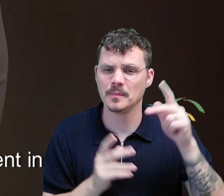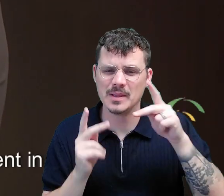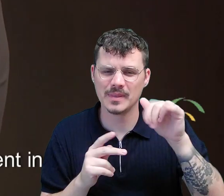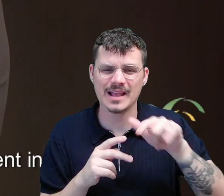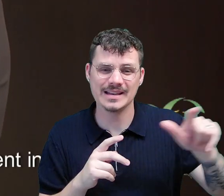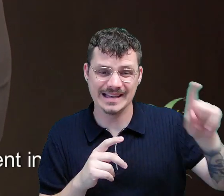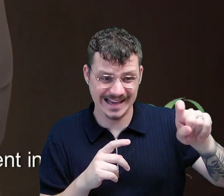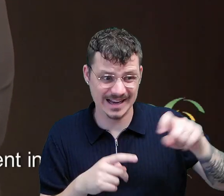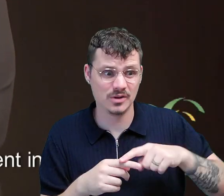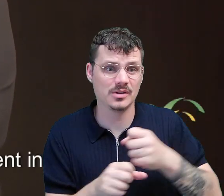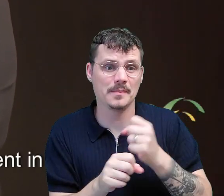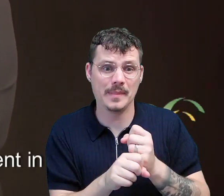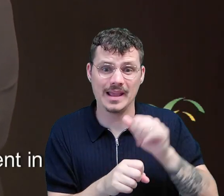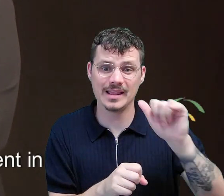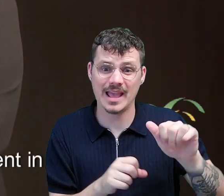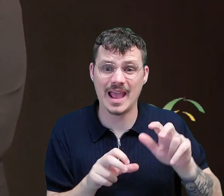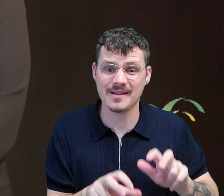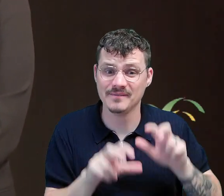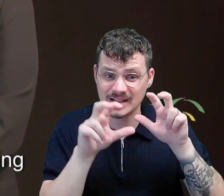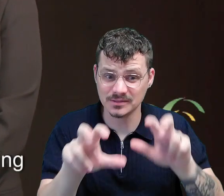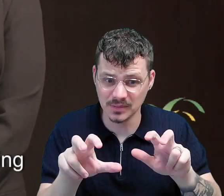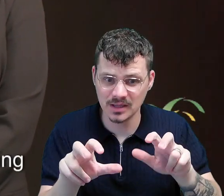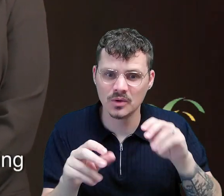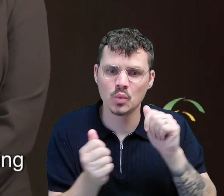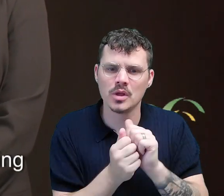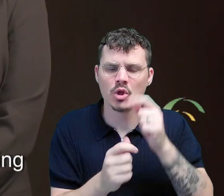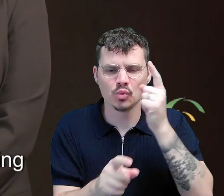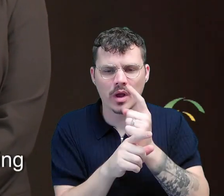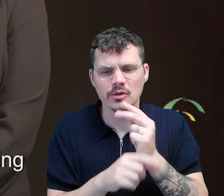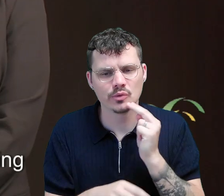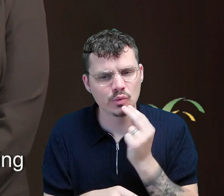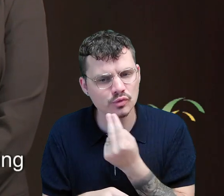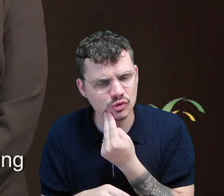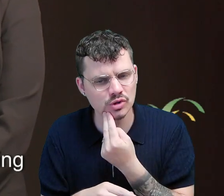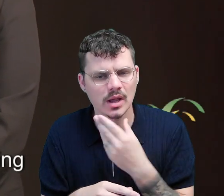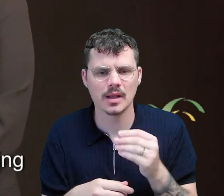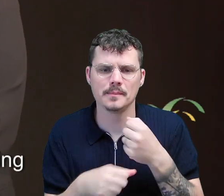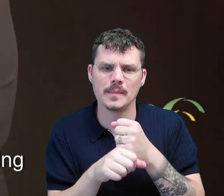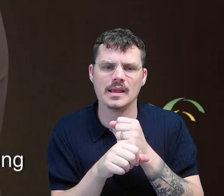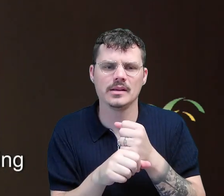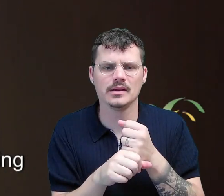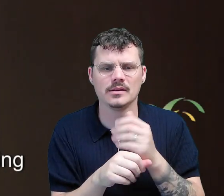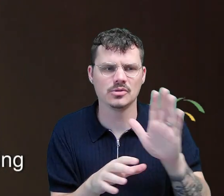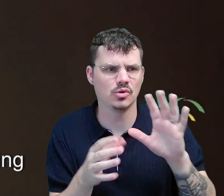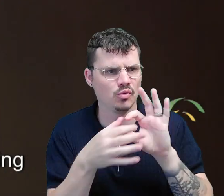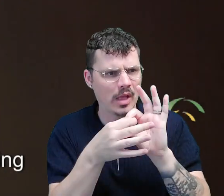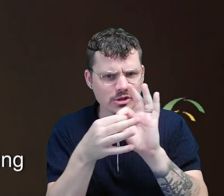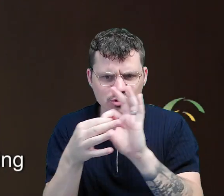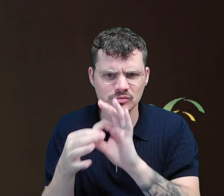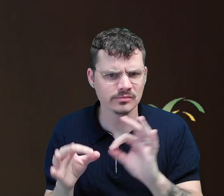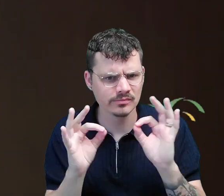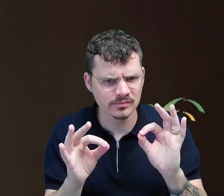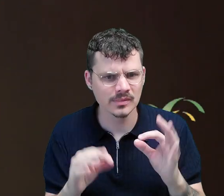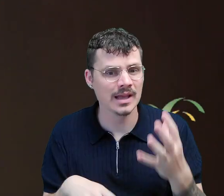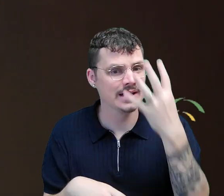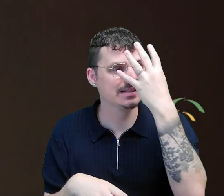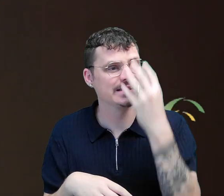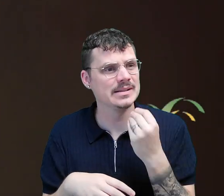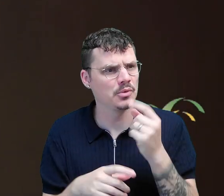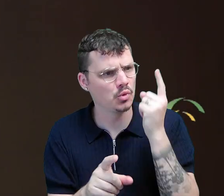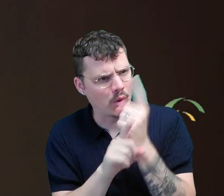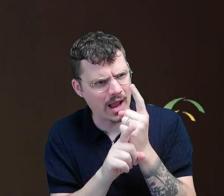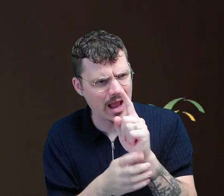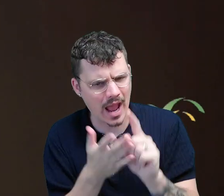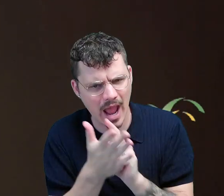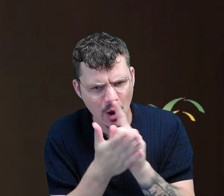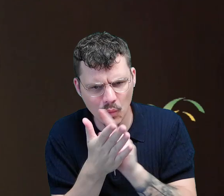People needing to make that investment in the proper kind of nutrition and making right in their relationships and sleeping the right number of hours